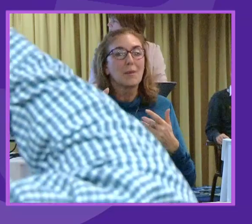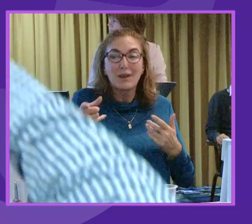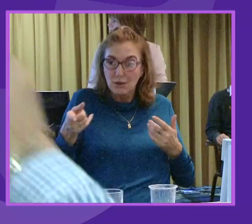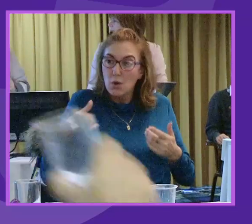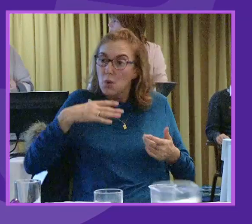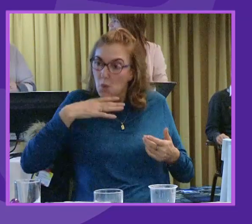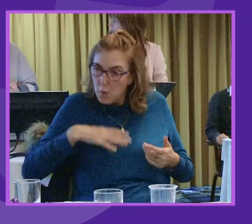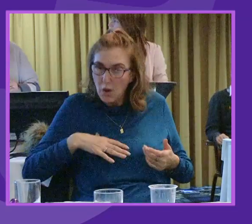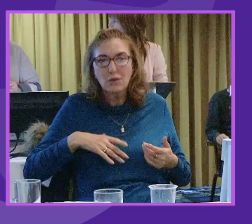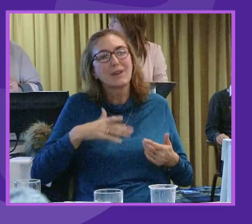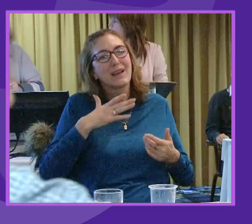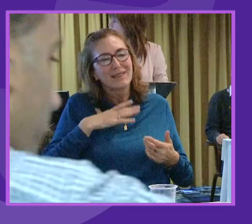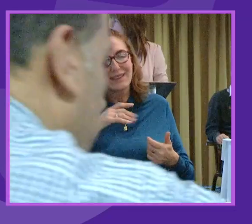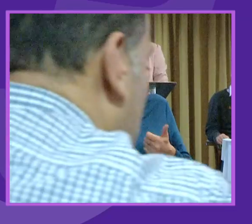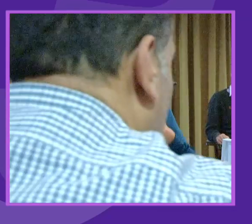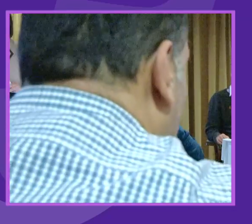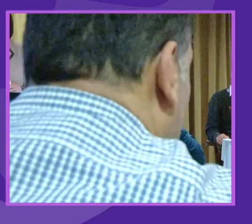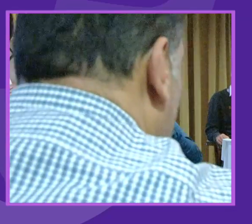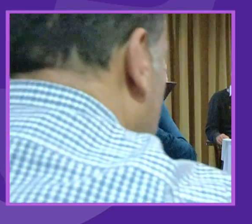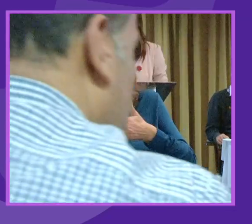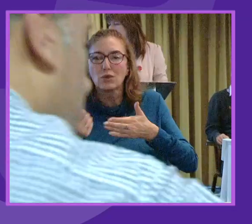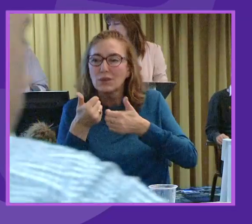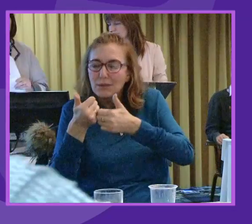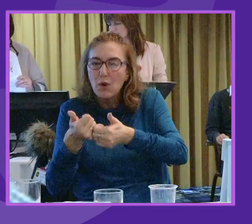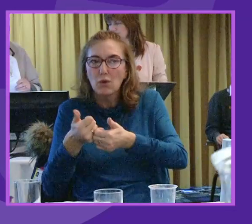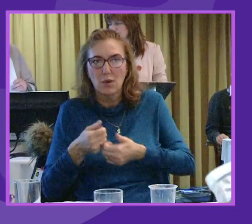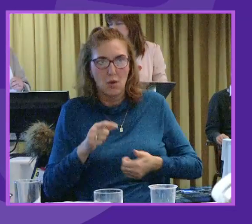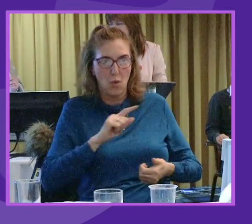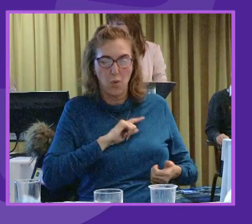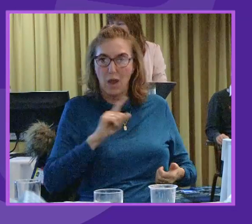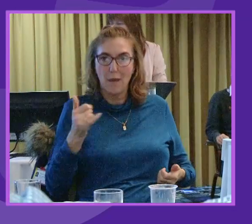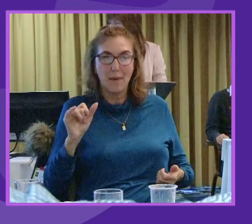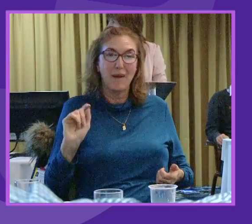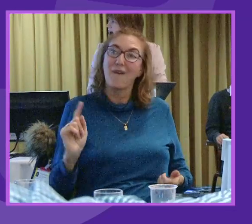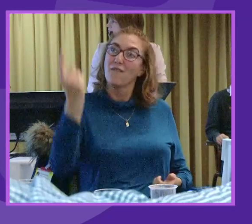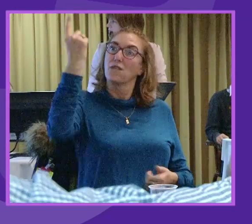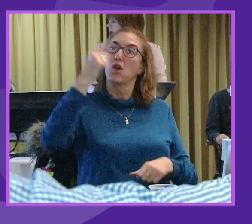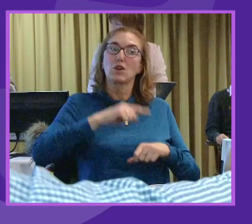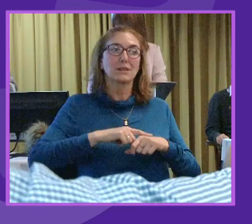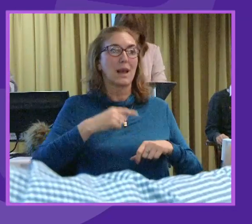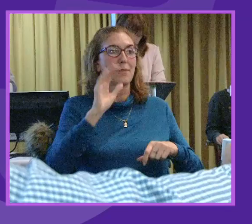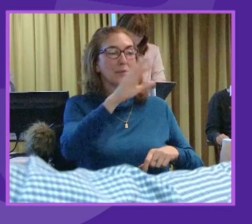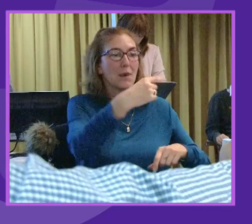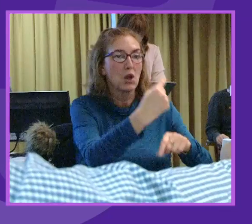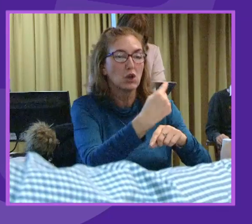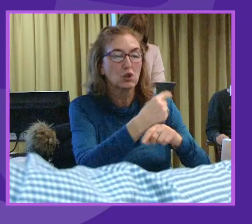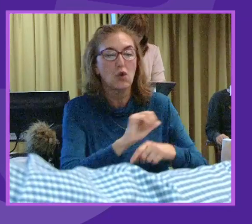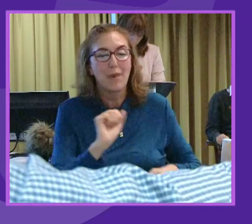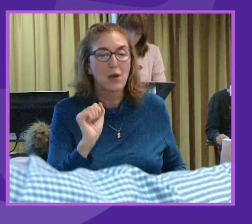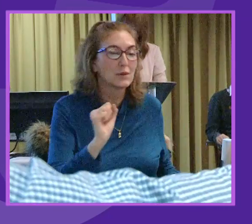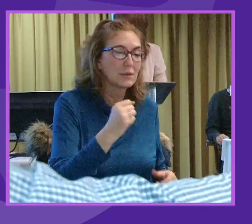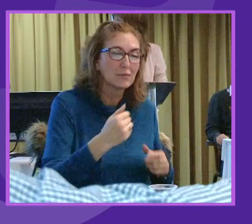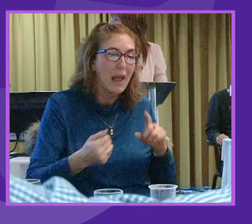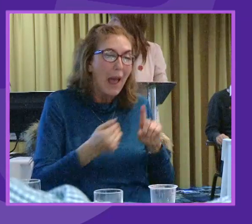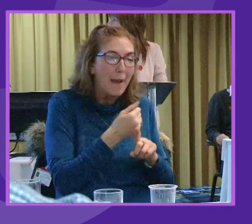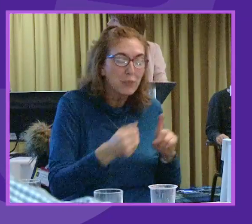the guidance to do so. Because otherwise it can flood people if it's their first time they've ever shared lived